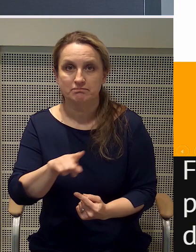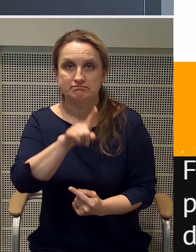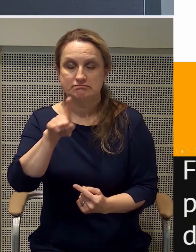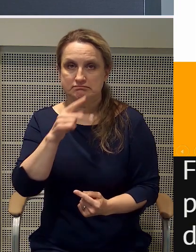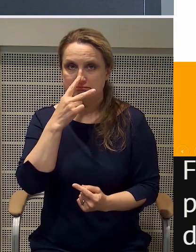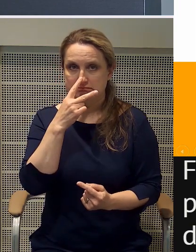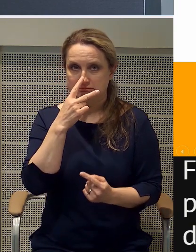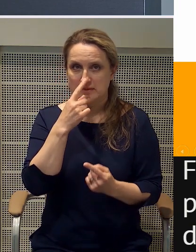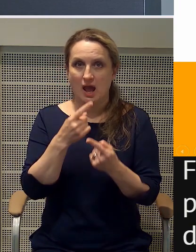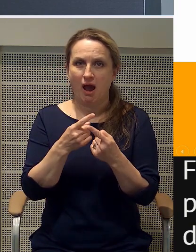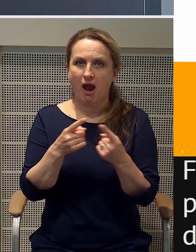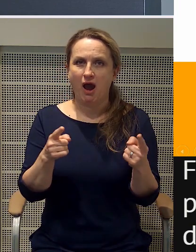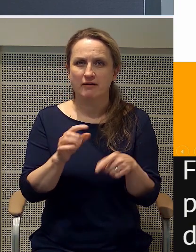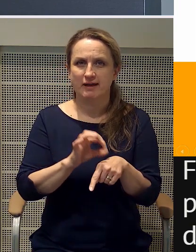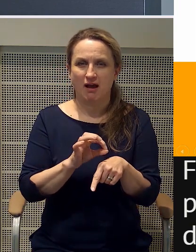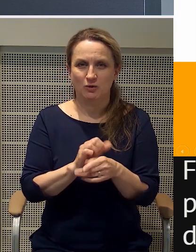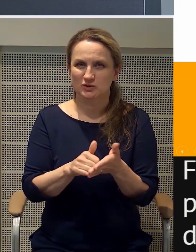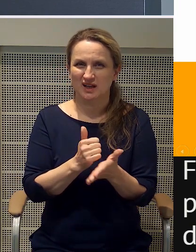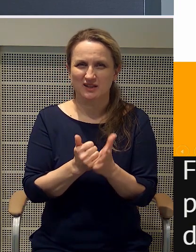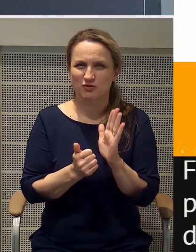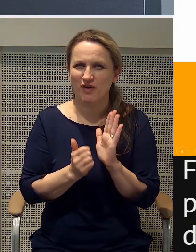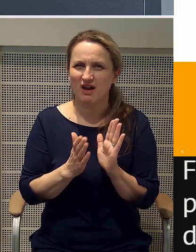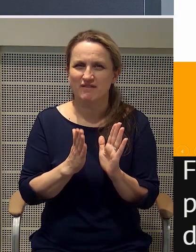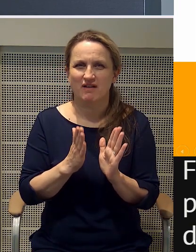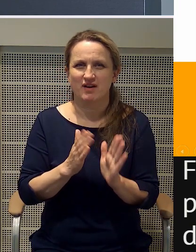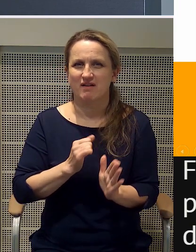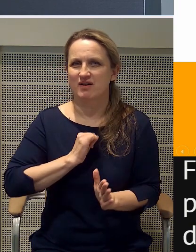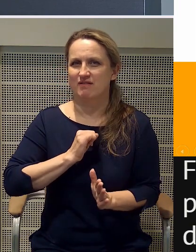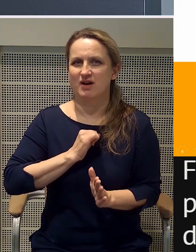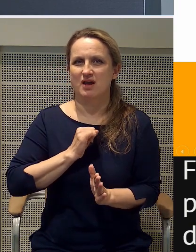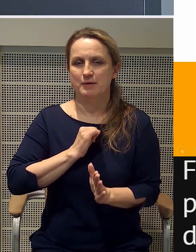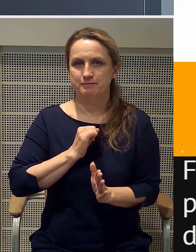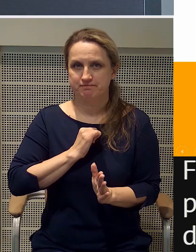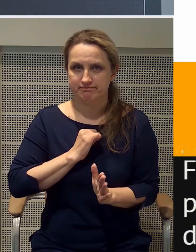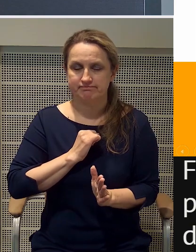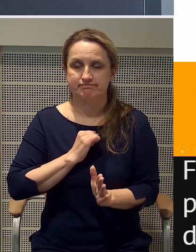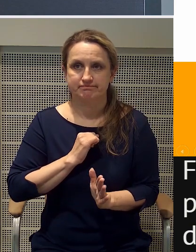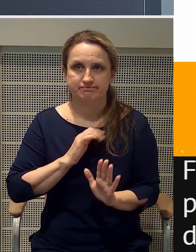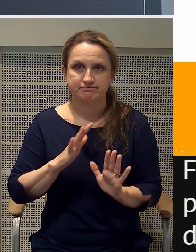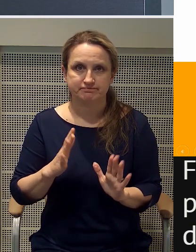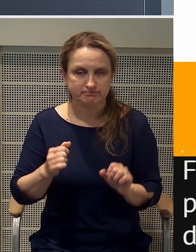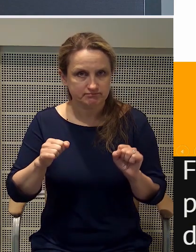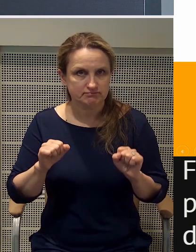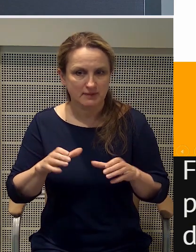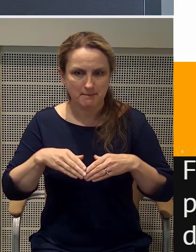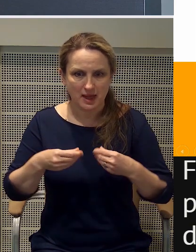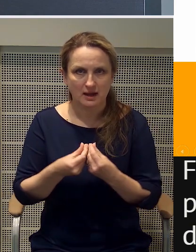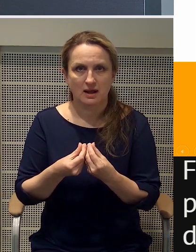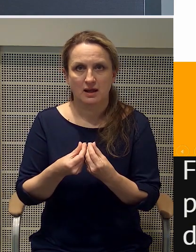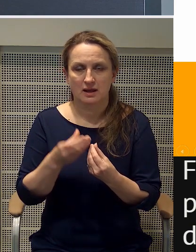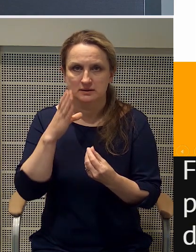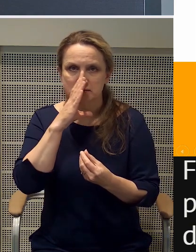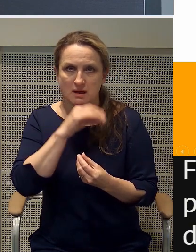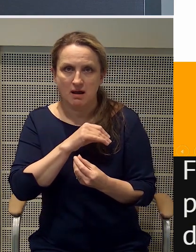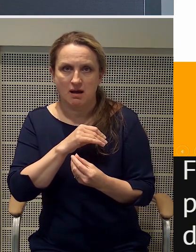finding out whether there was a treatment or not. And this was the moment where we see that the competence centers